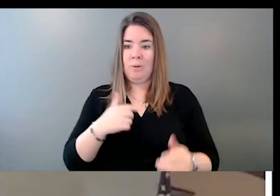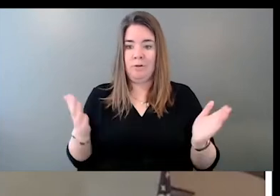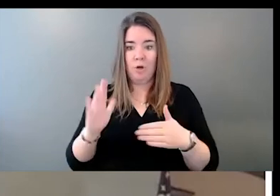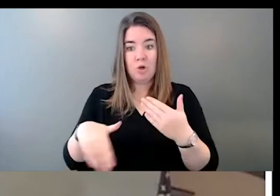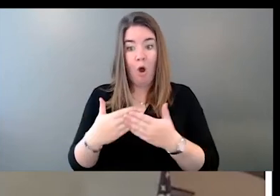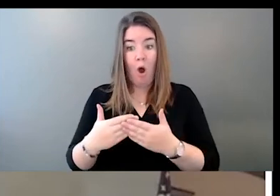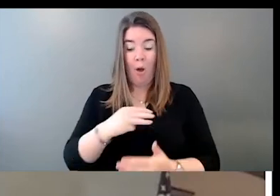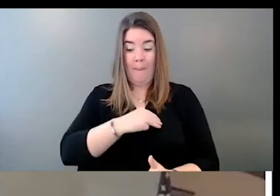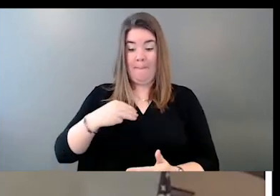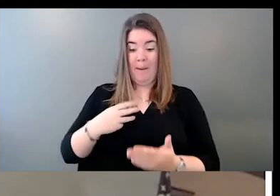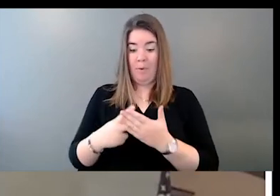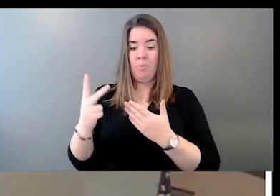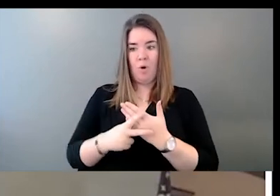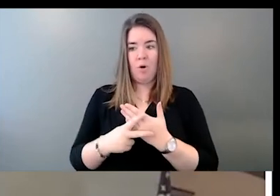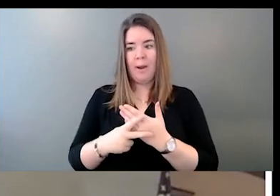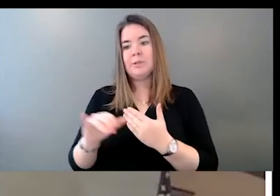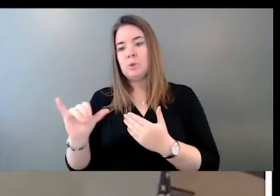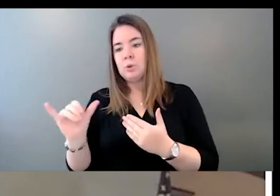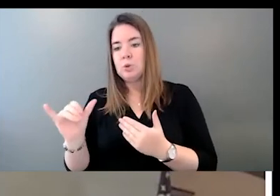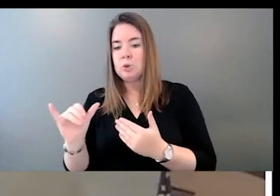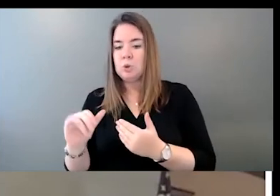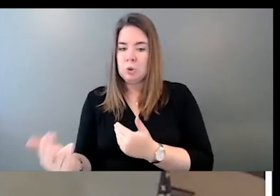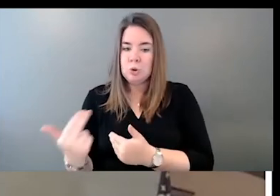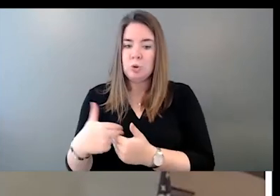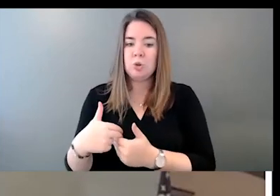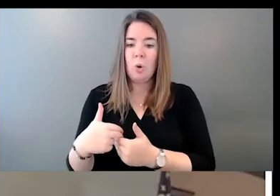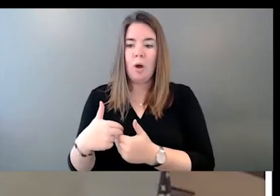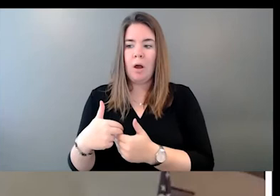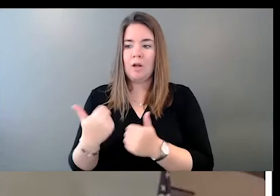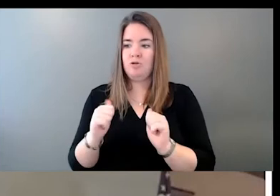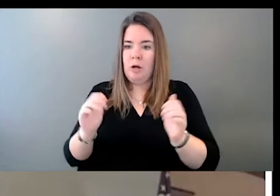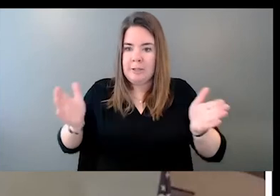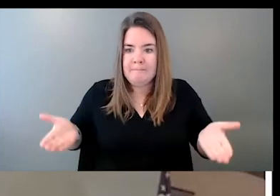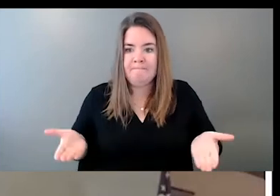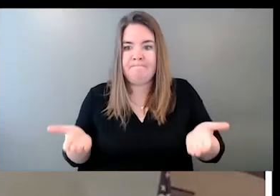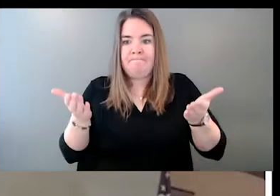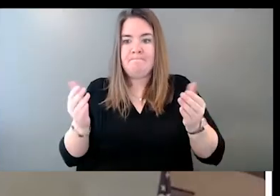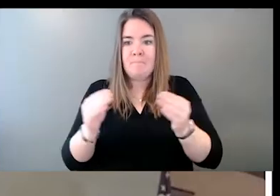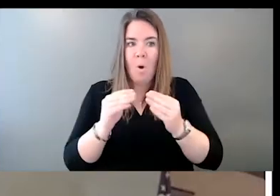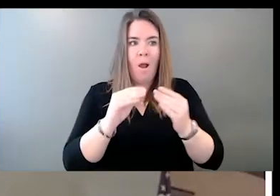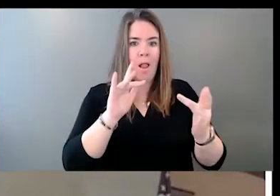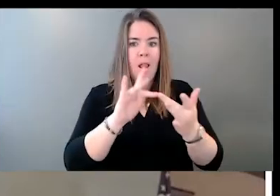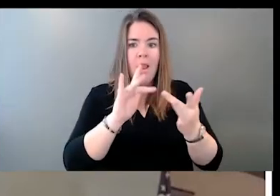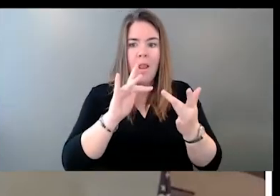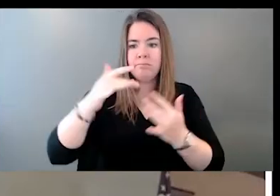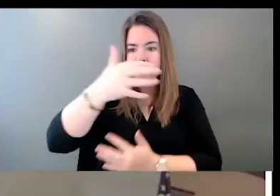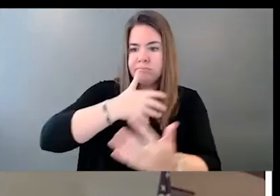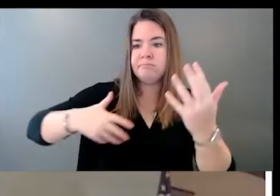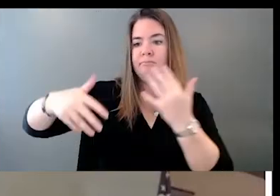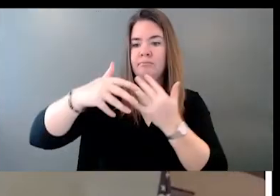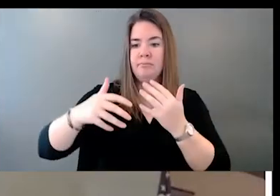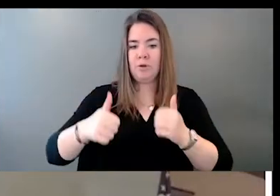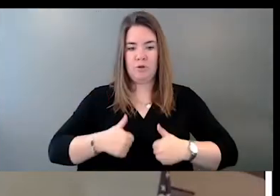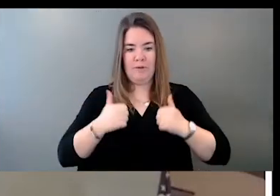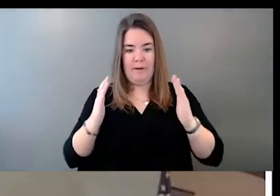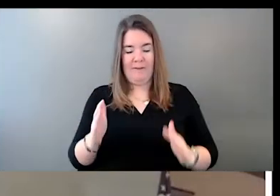the same, to raise the profile in their communities and reach even greater number of survivors in need of services.